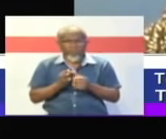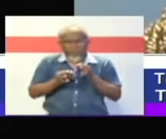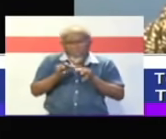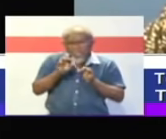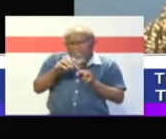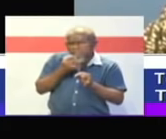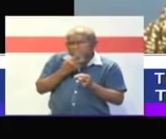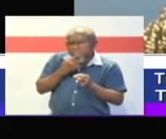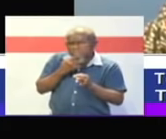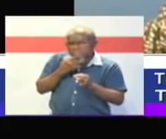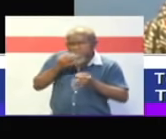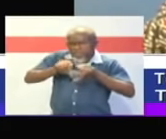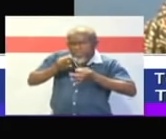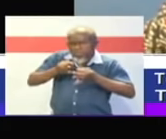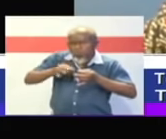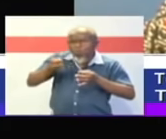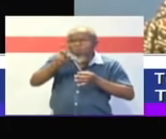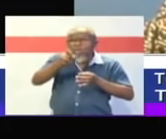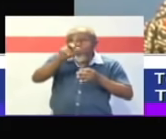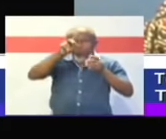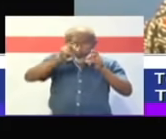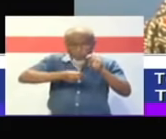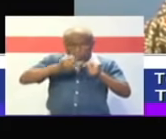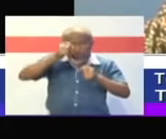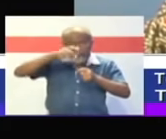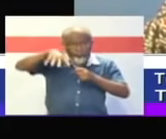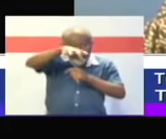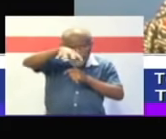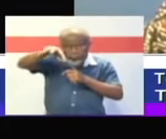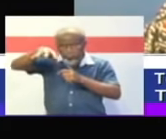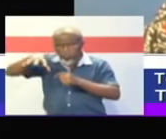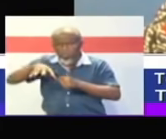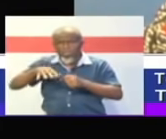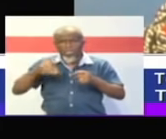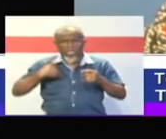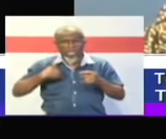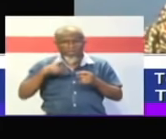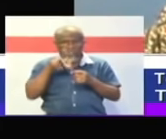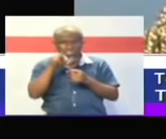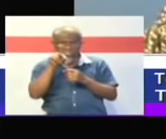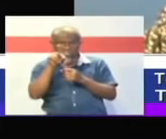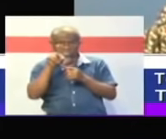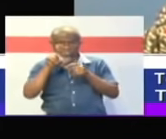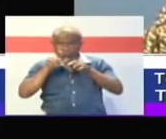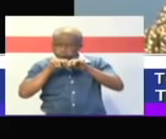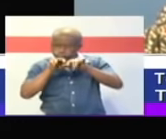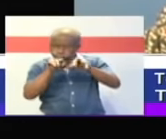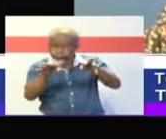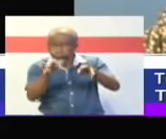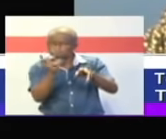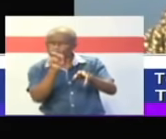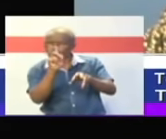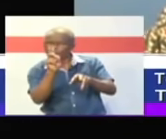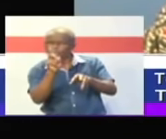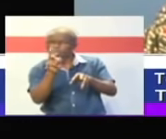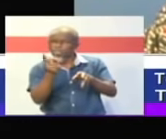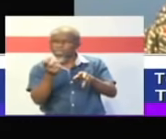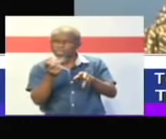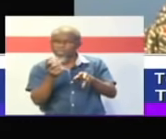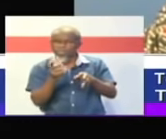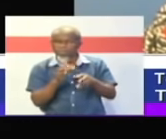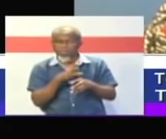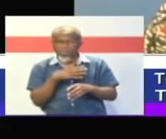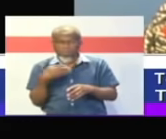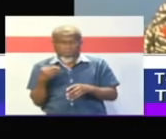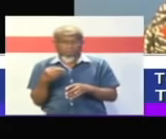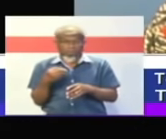could indicate what areas of Trinidad the Delta variant, what communities in Trinidad the Delta variant is showing up